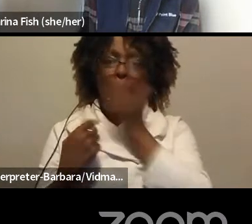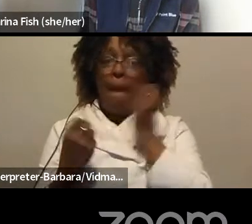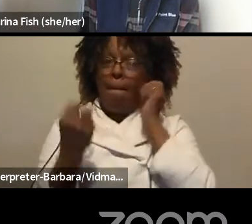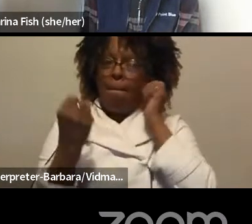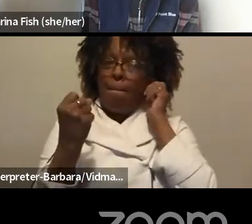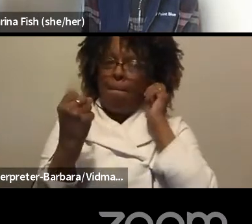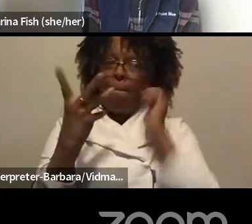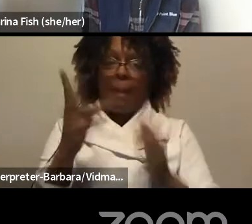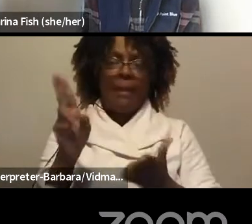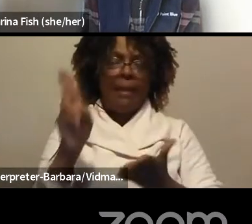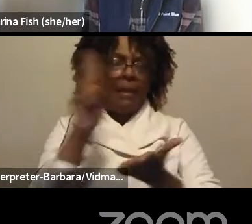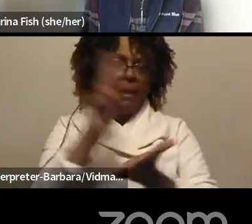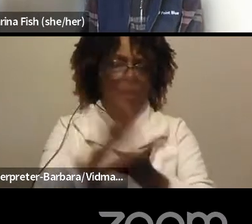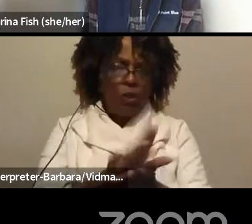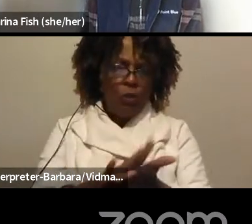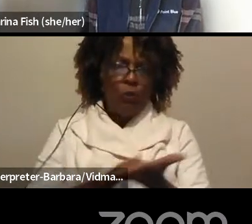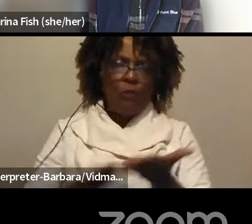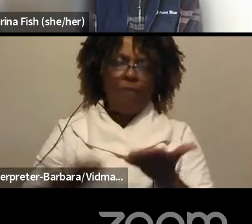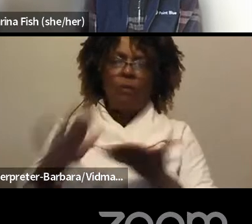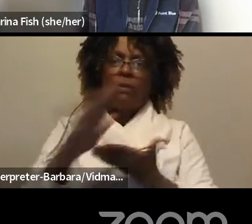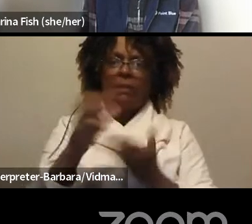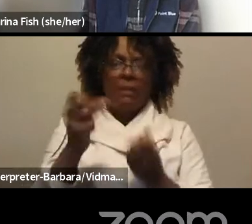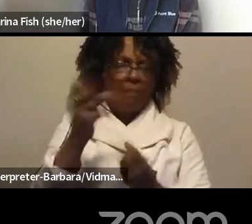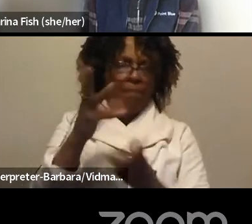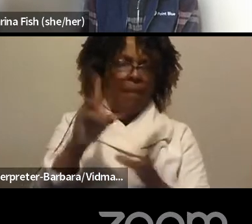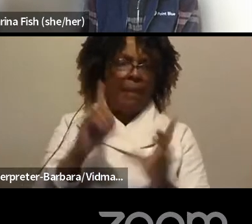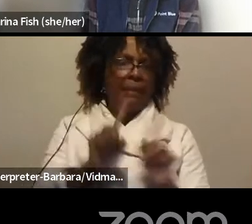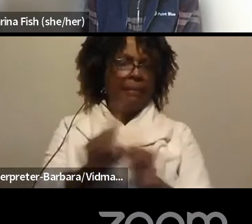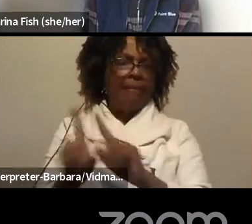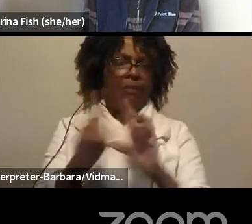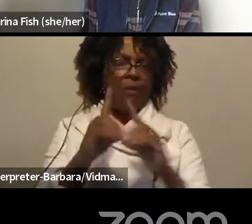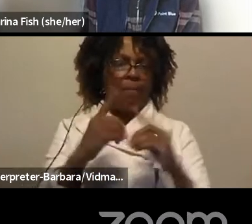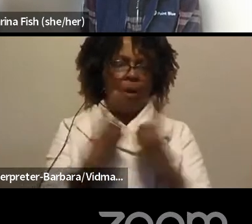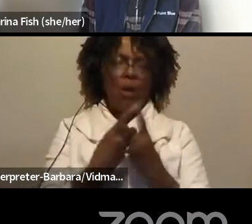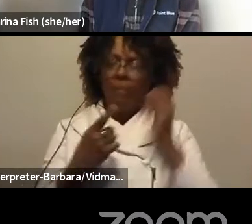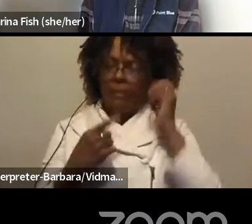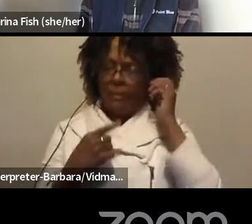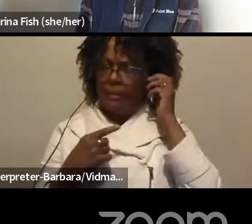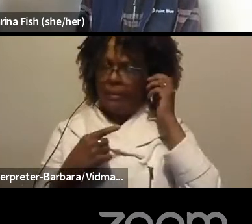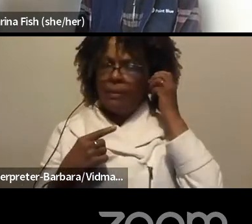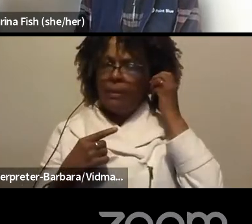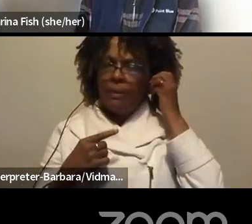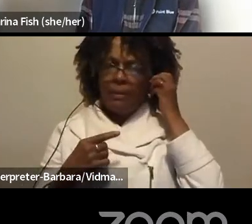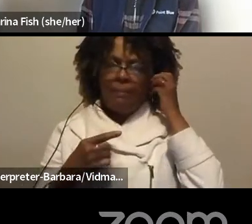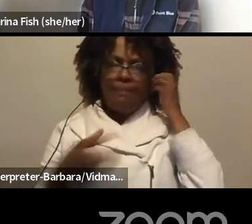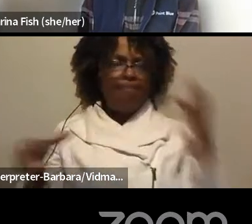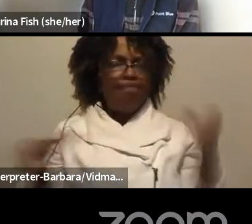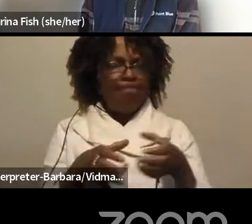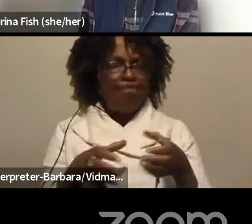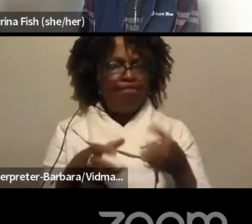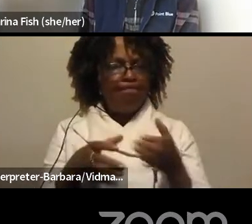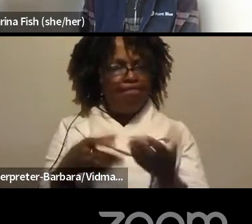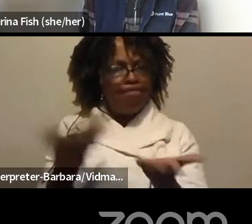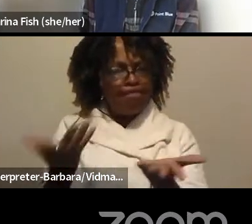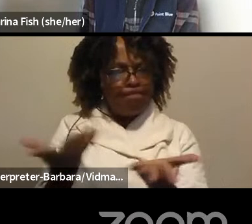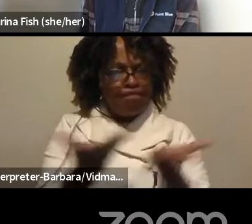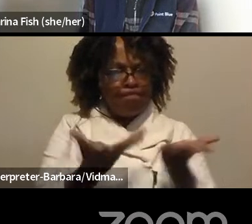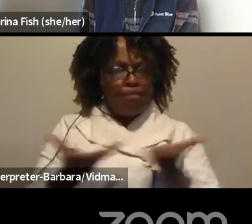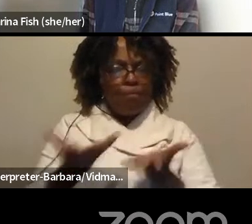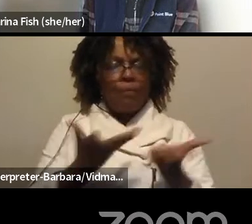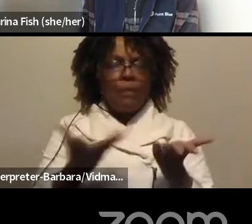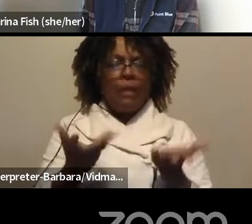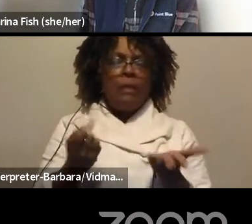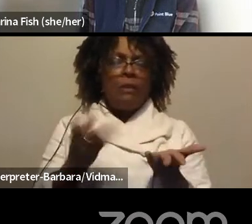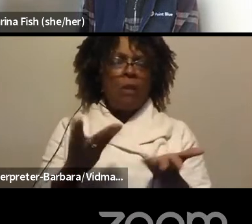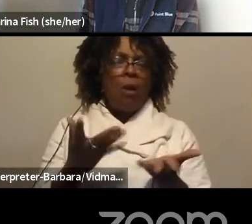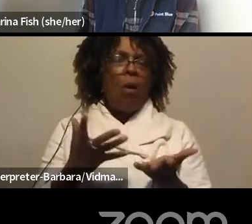out and a lot of these departments came out and said, hey, we need to write diversity statements. So a lot of the diversity and inclusion